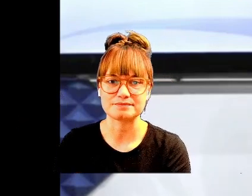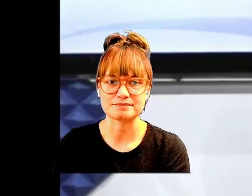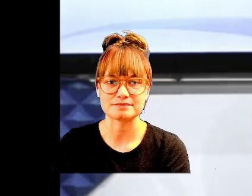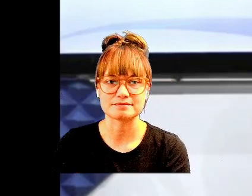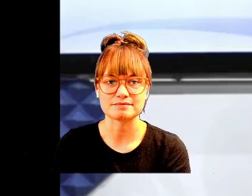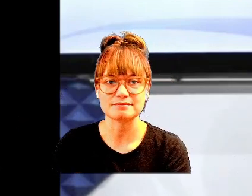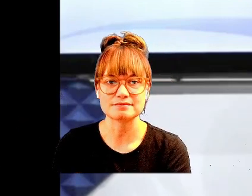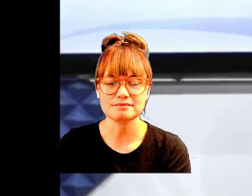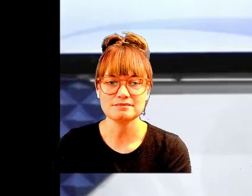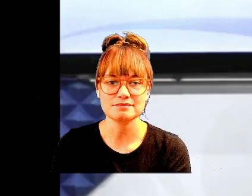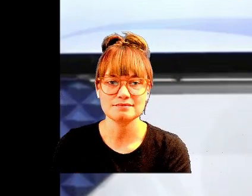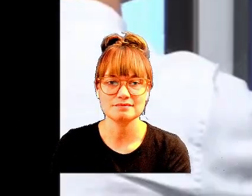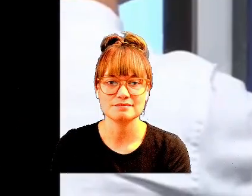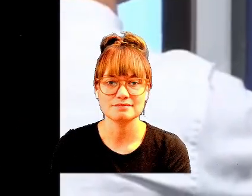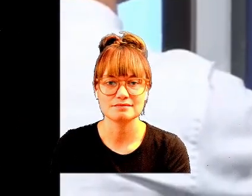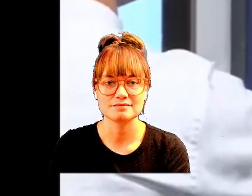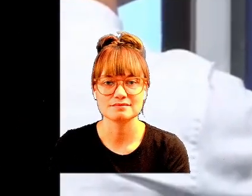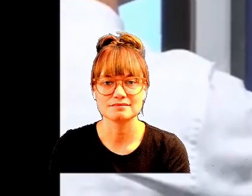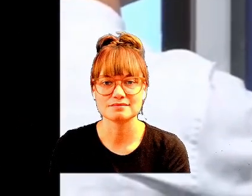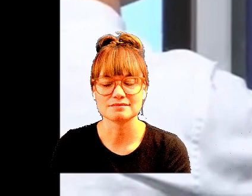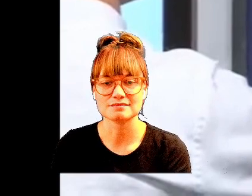5.26 times